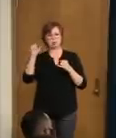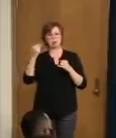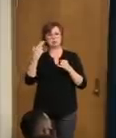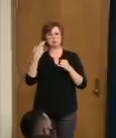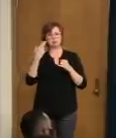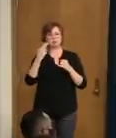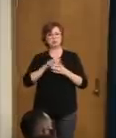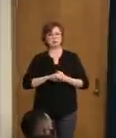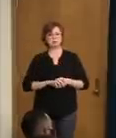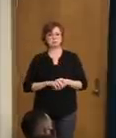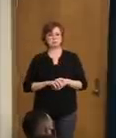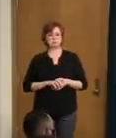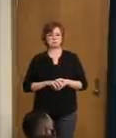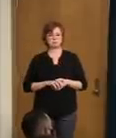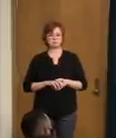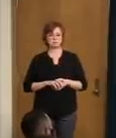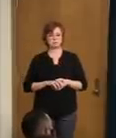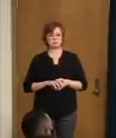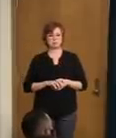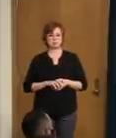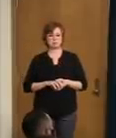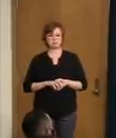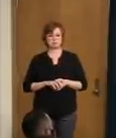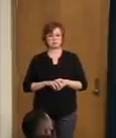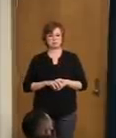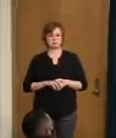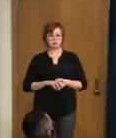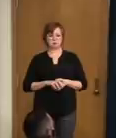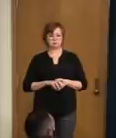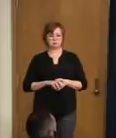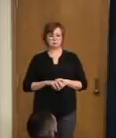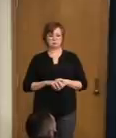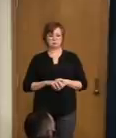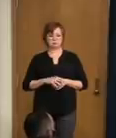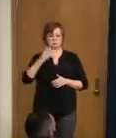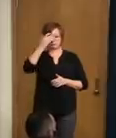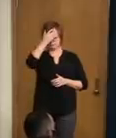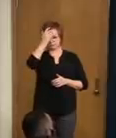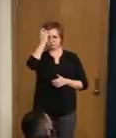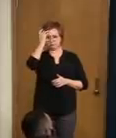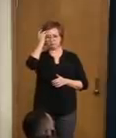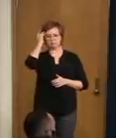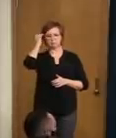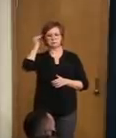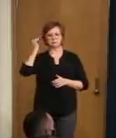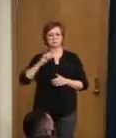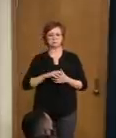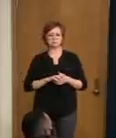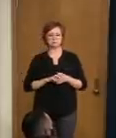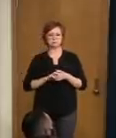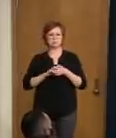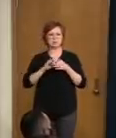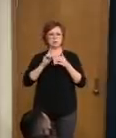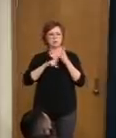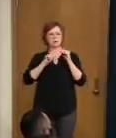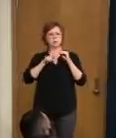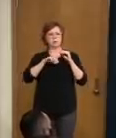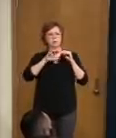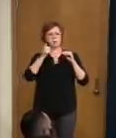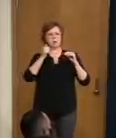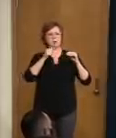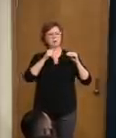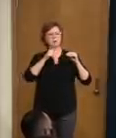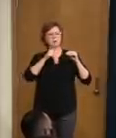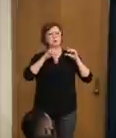about what these organizations and maybe other groups that have activities where they have to bring people together, gyms, things like that,